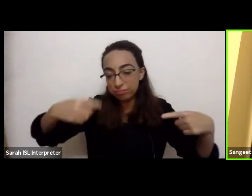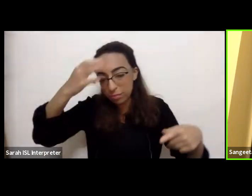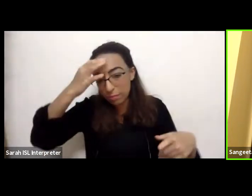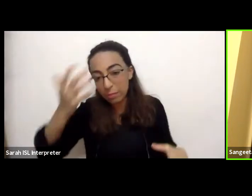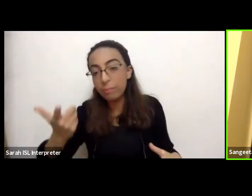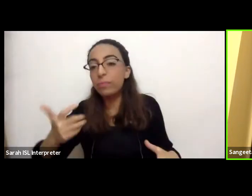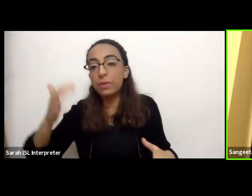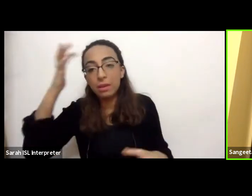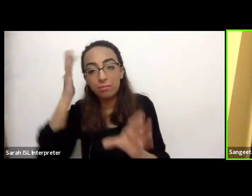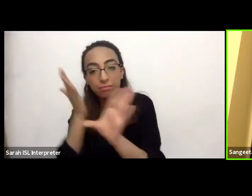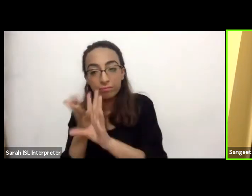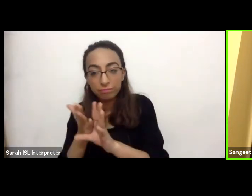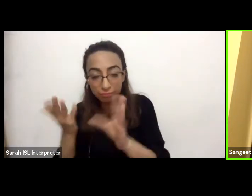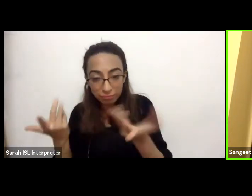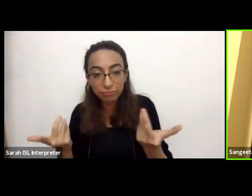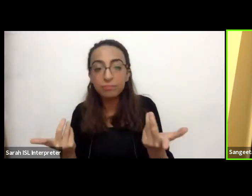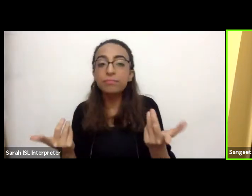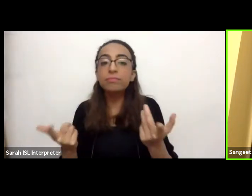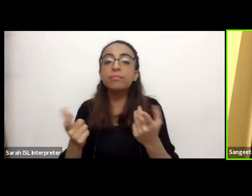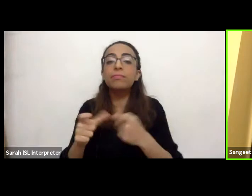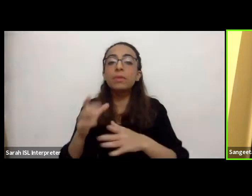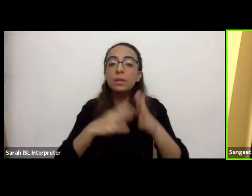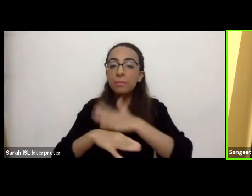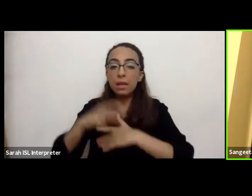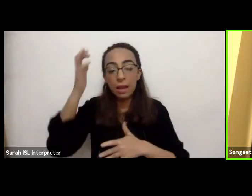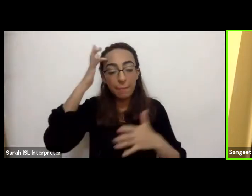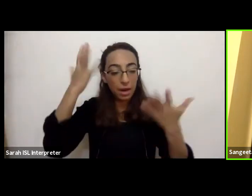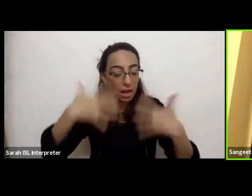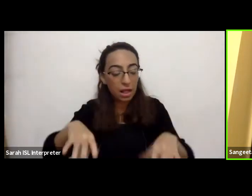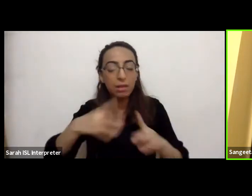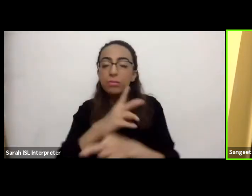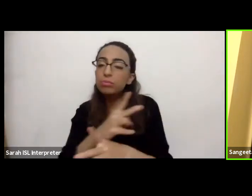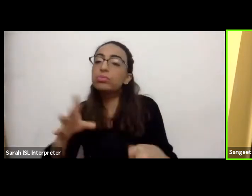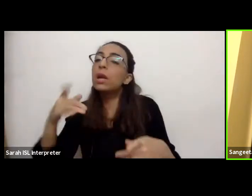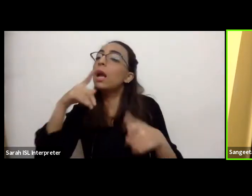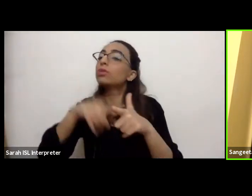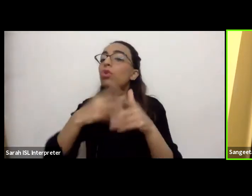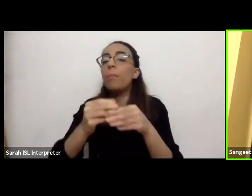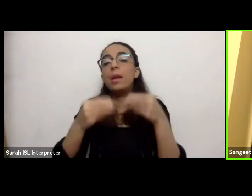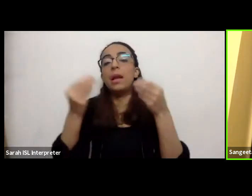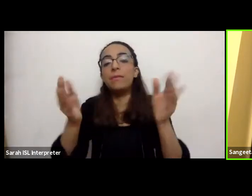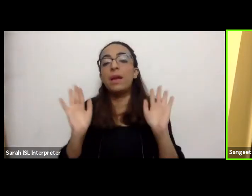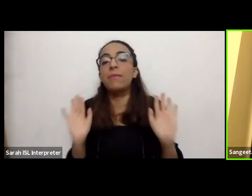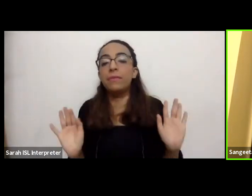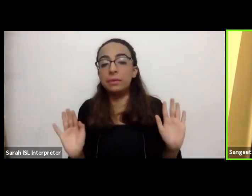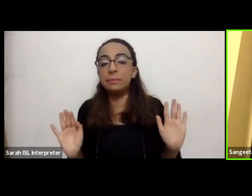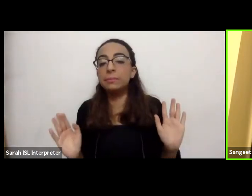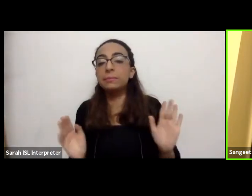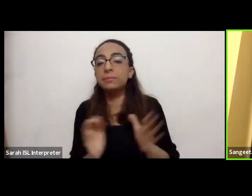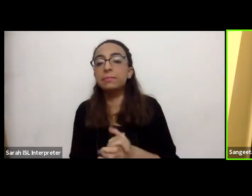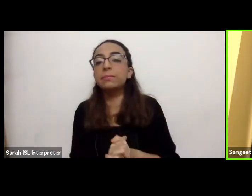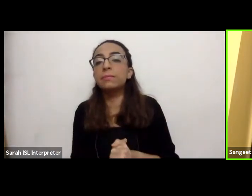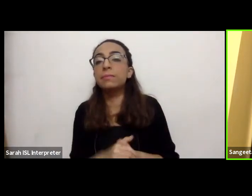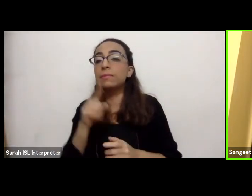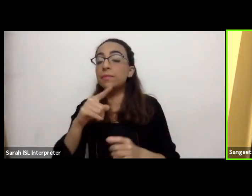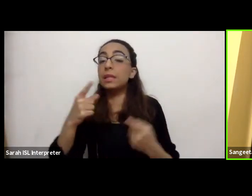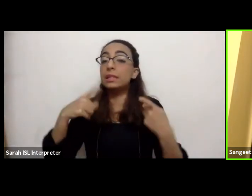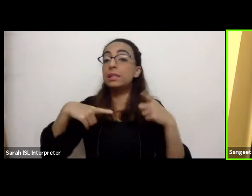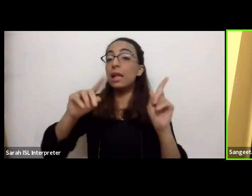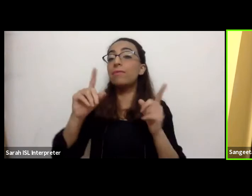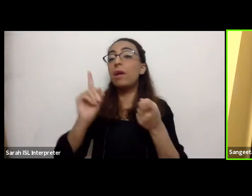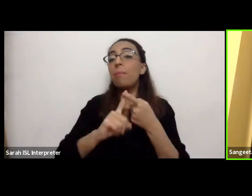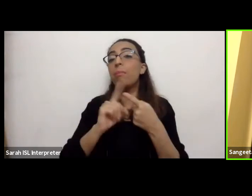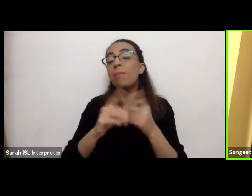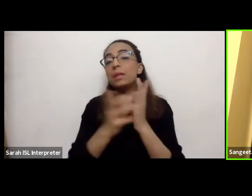to intellectual disabilities, are employed. The organization also teaches self-employable